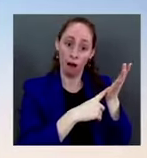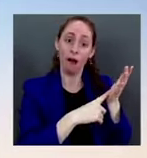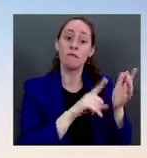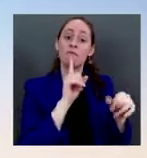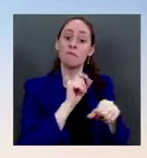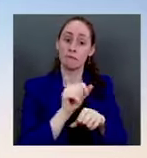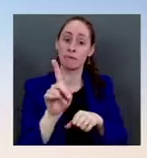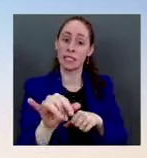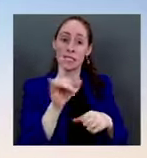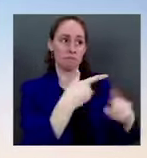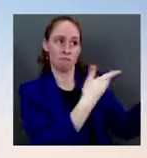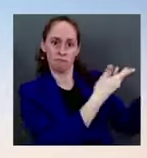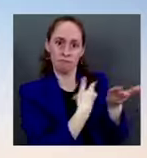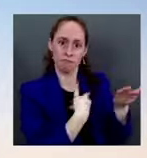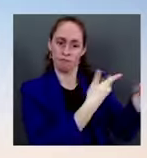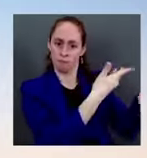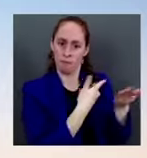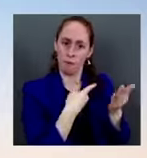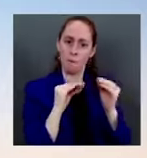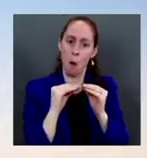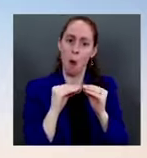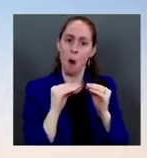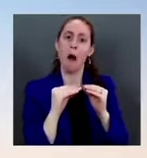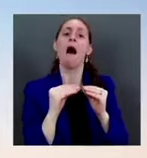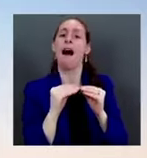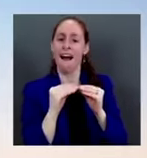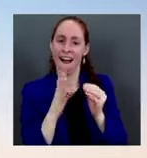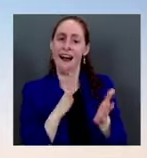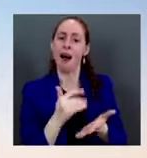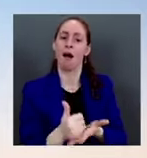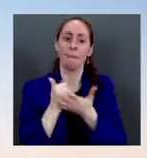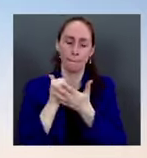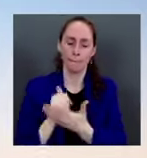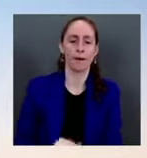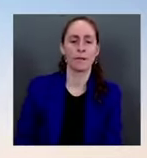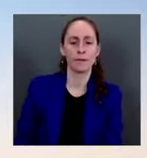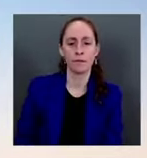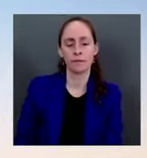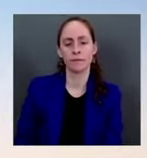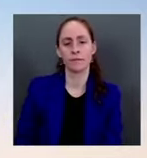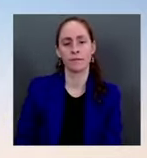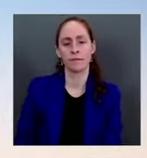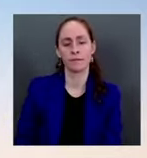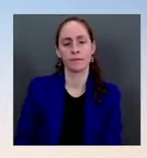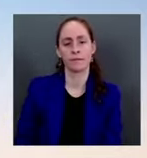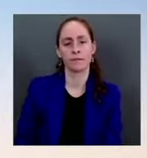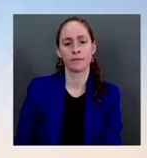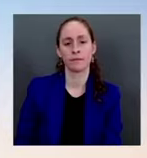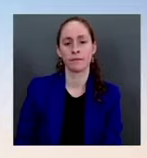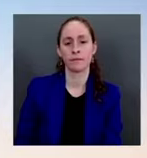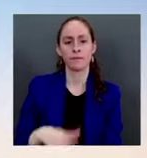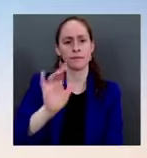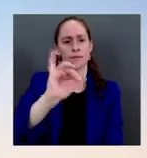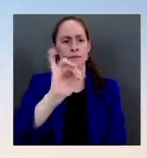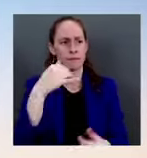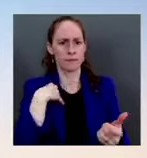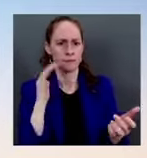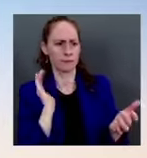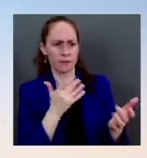also taken steps to tap the Strategic Petroleum Reserve. That's not about, of course, addressing bottlenecks. That's a different issue. So point is, we